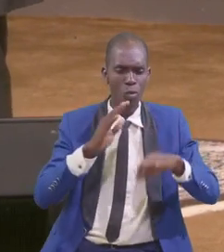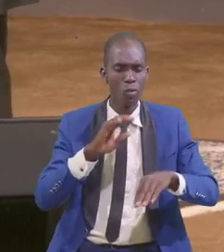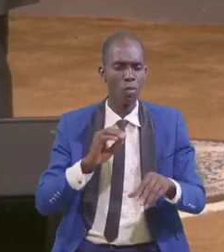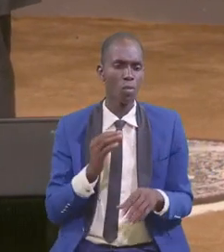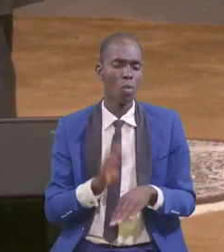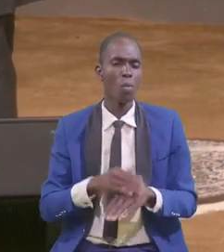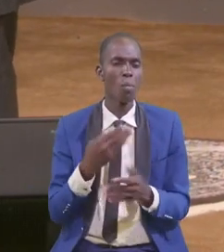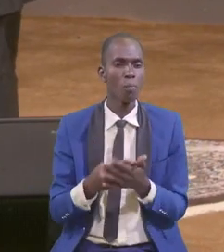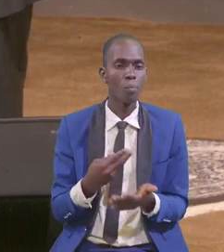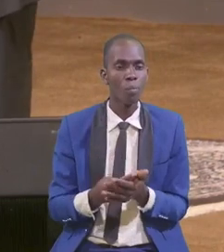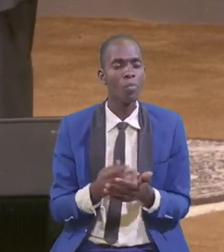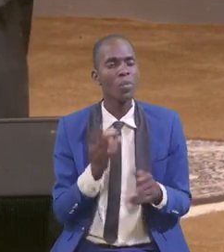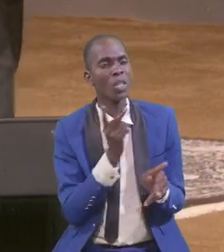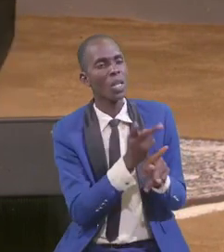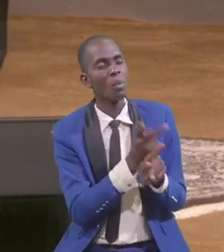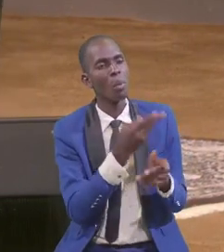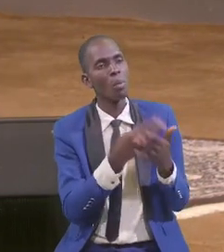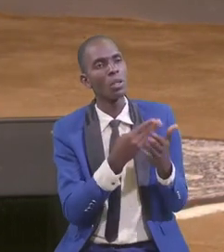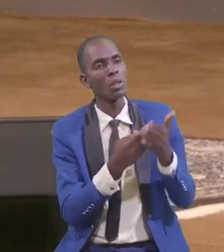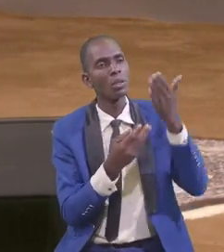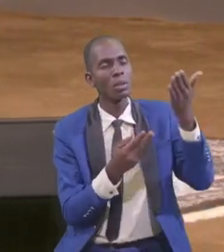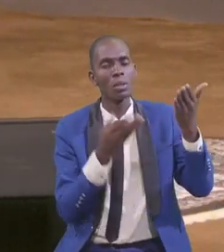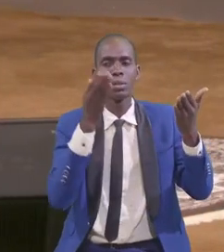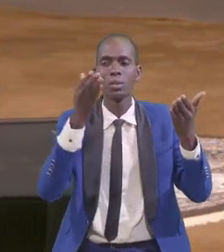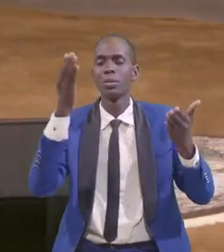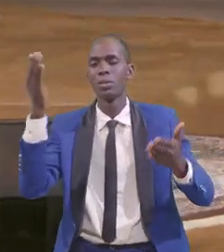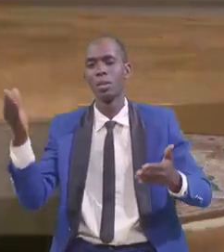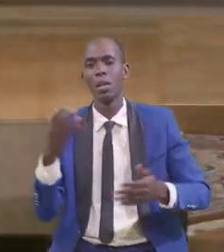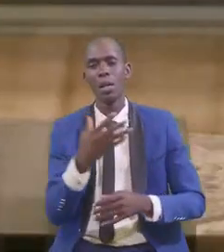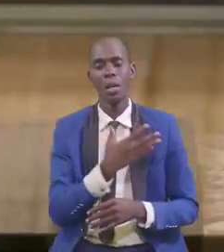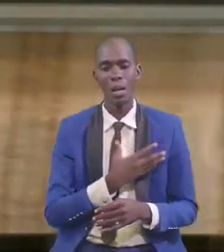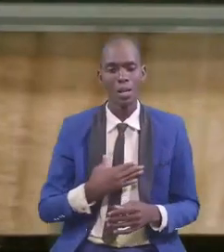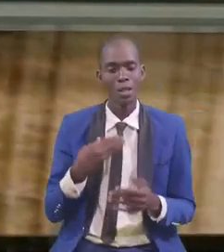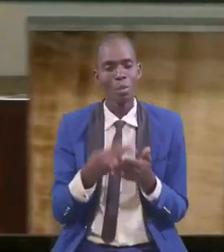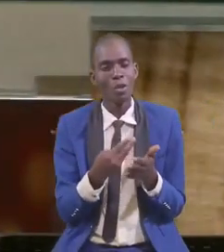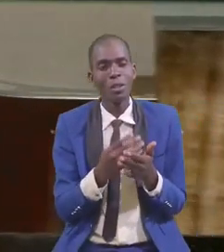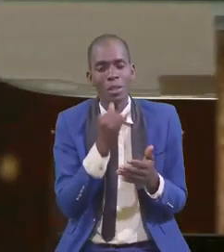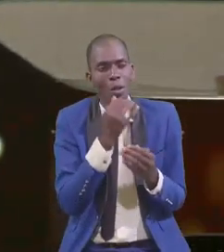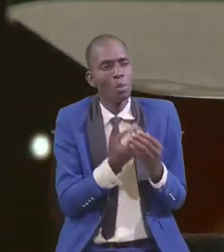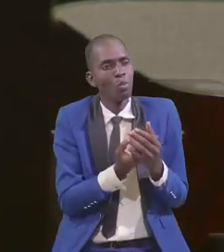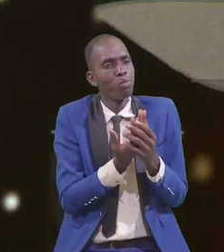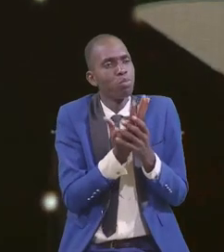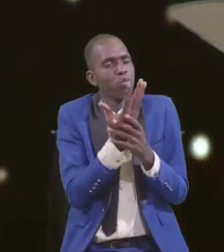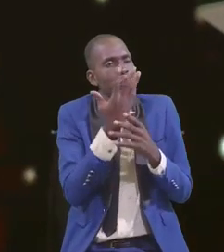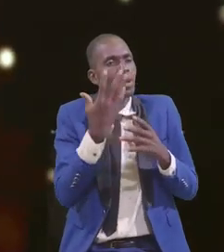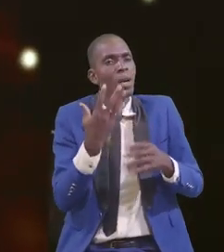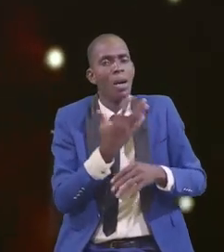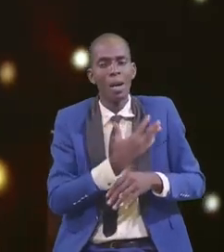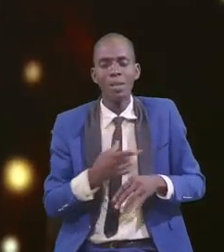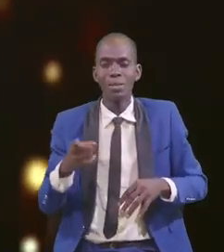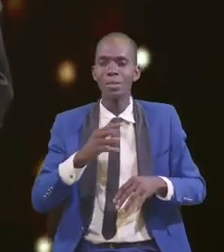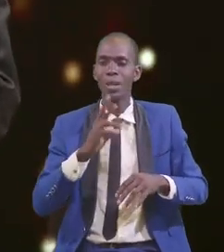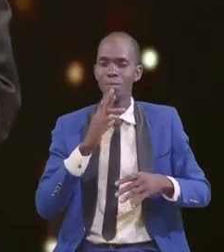away over there. And the thing is growing and expanding. And